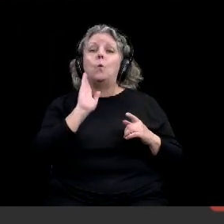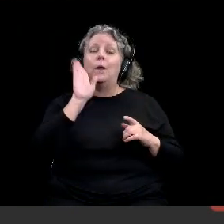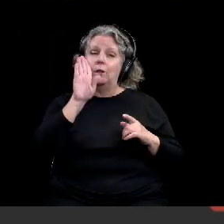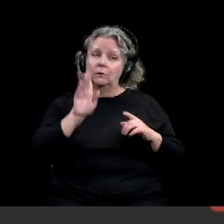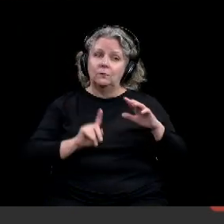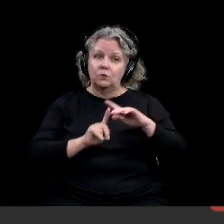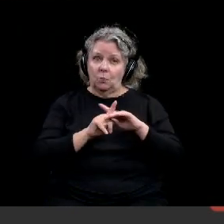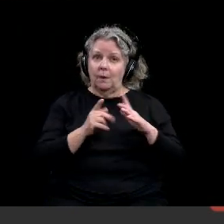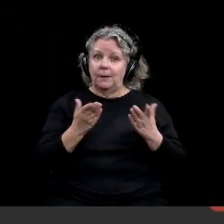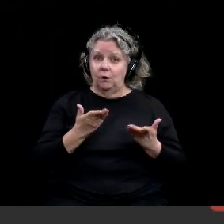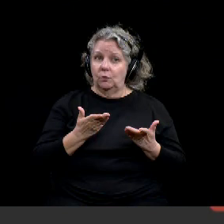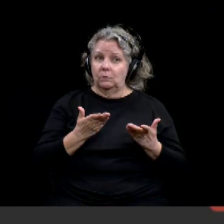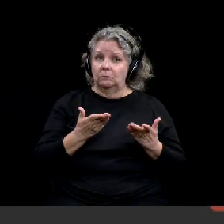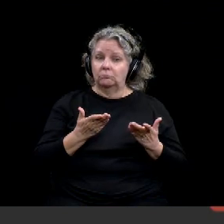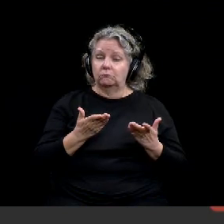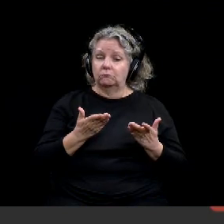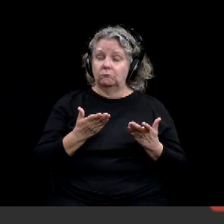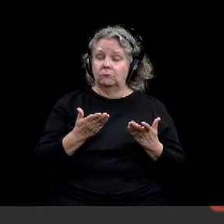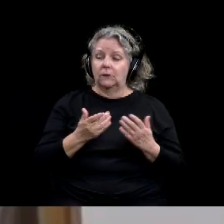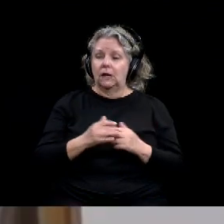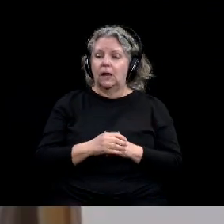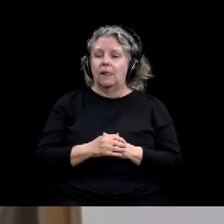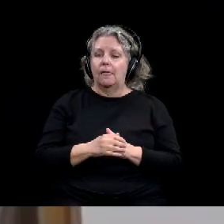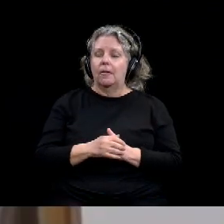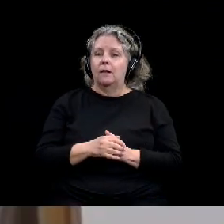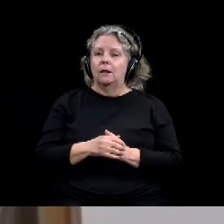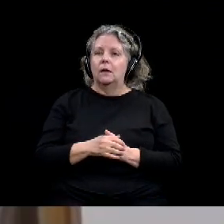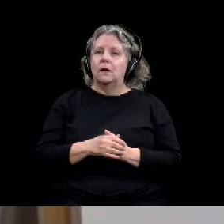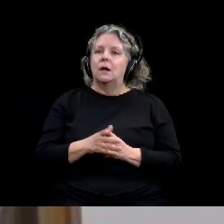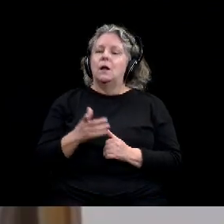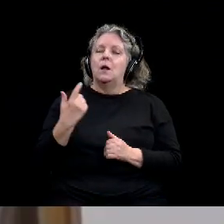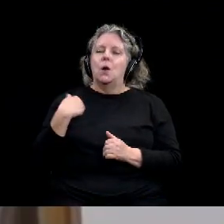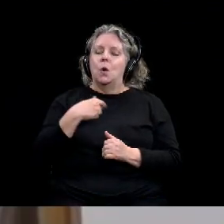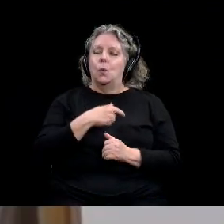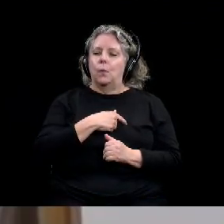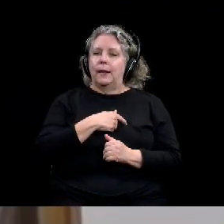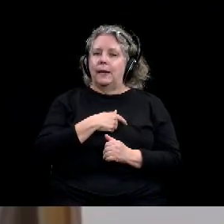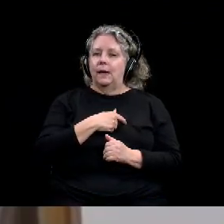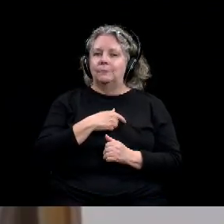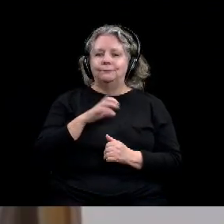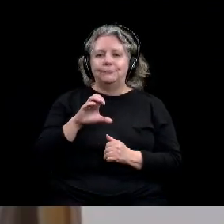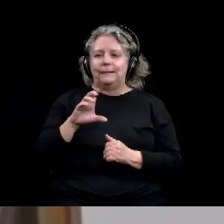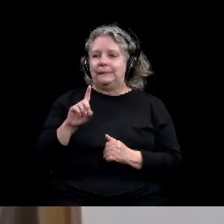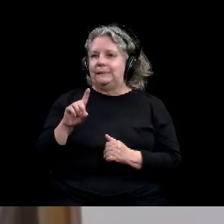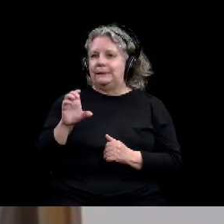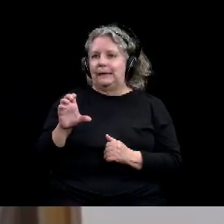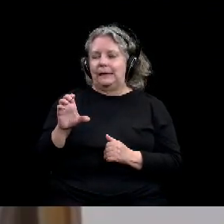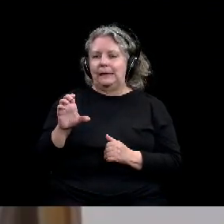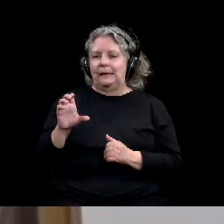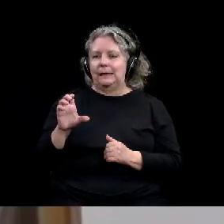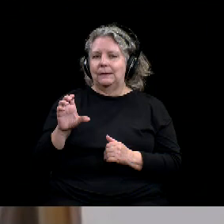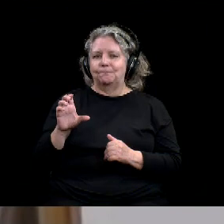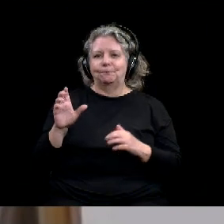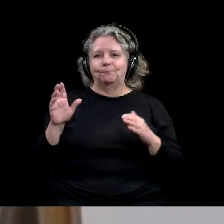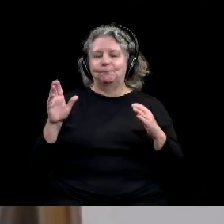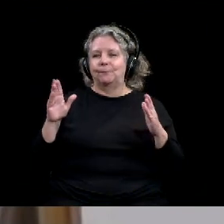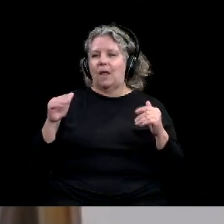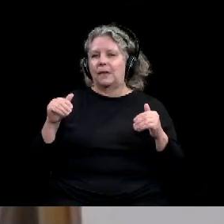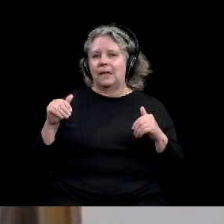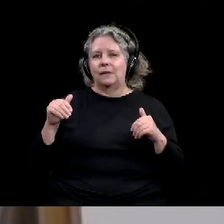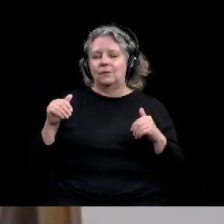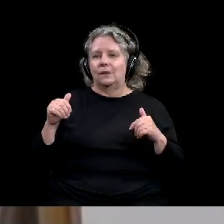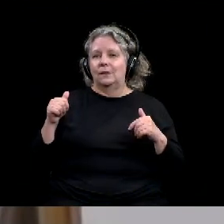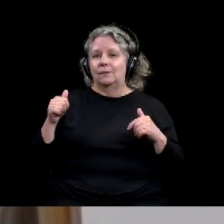We just aren't. The CDC hasn't announced or shared that they are sampling in